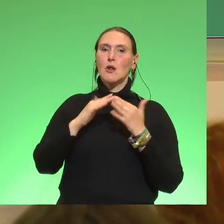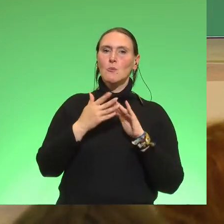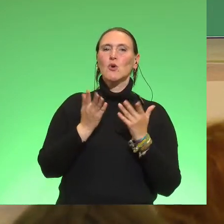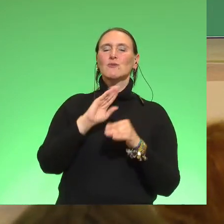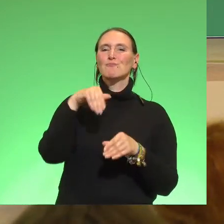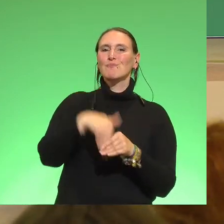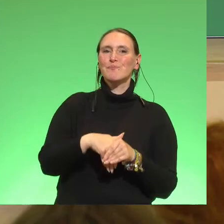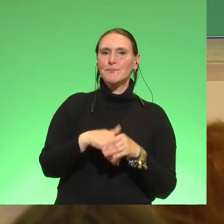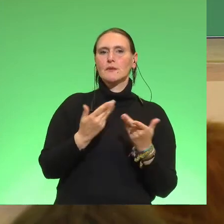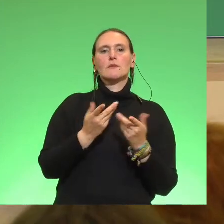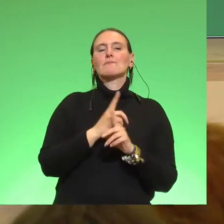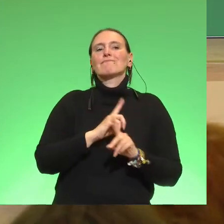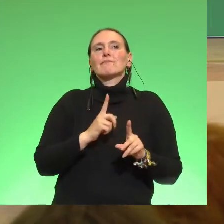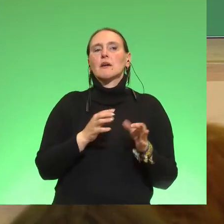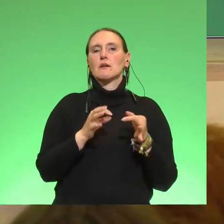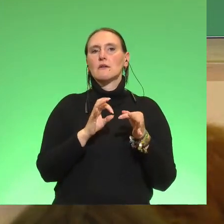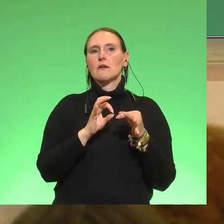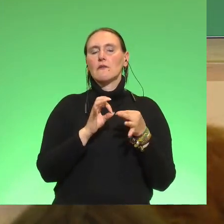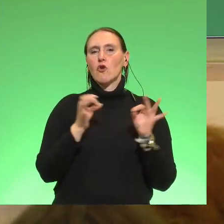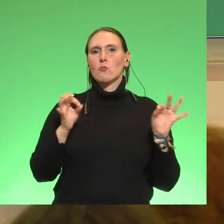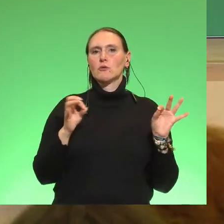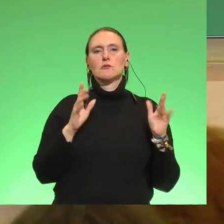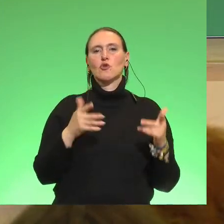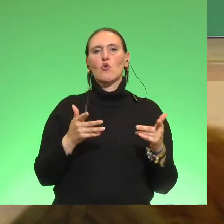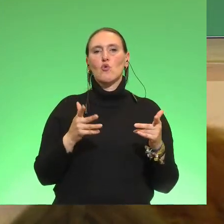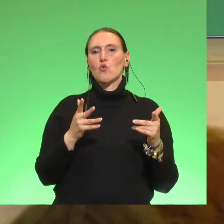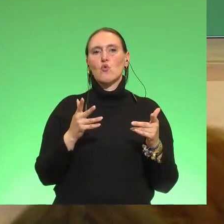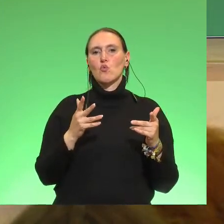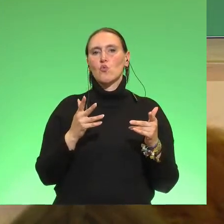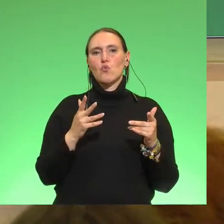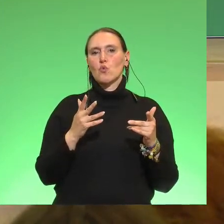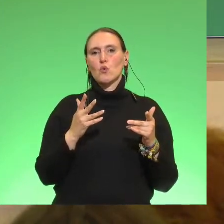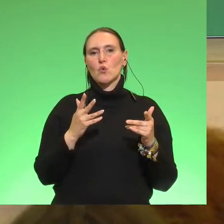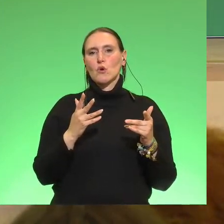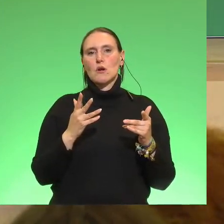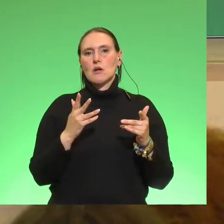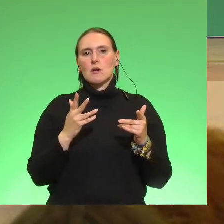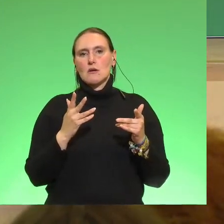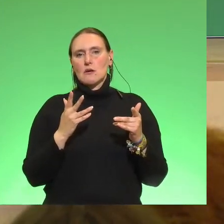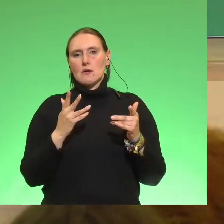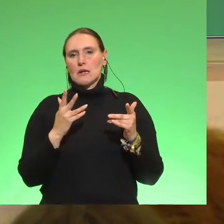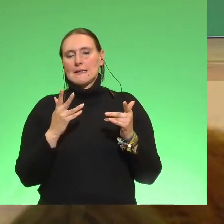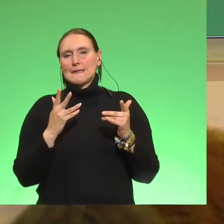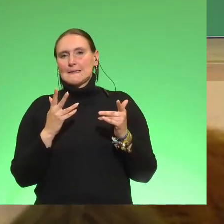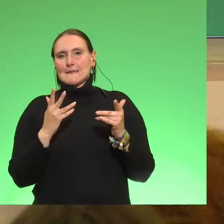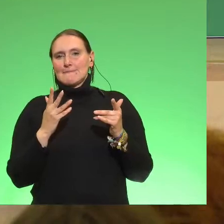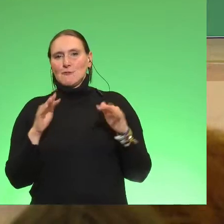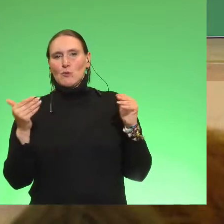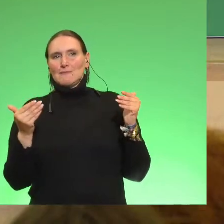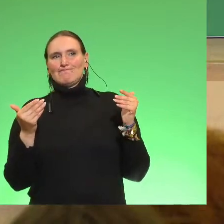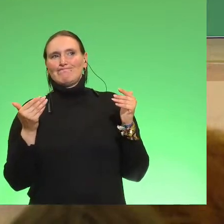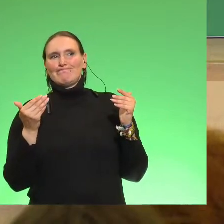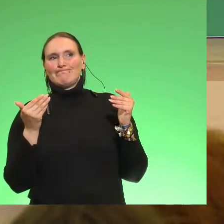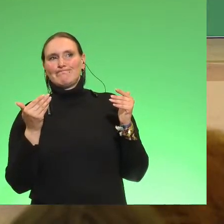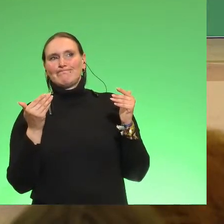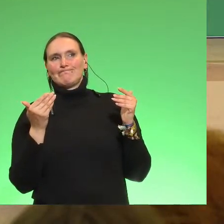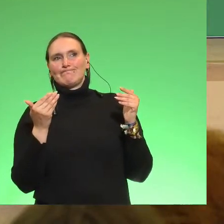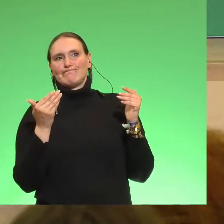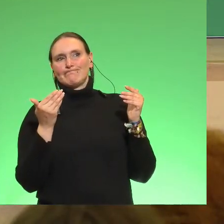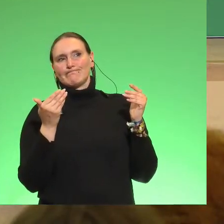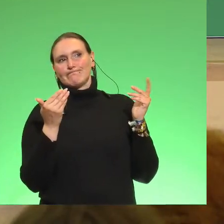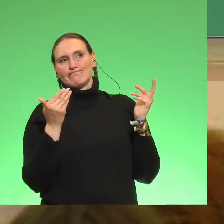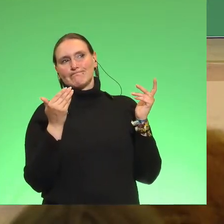not formulated as an antagonism. And that's also, I think, something very, how